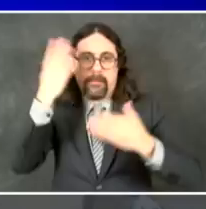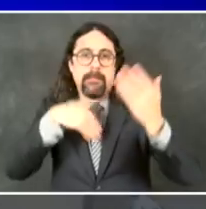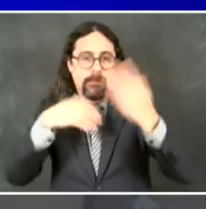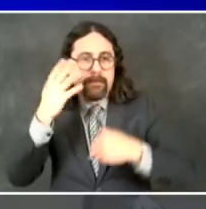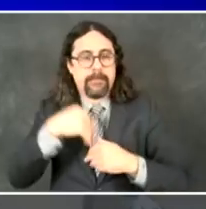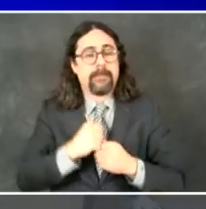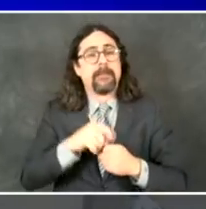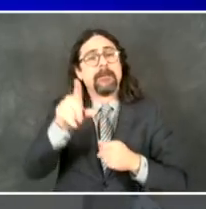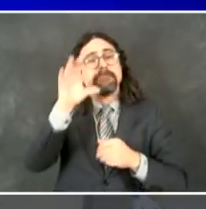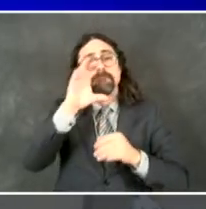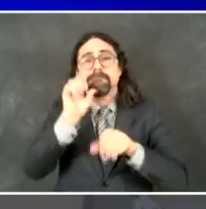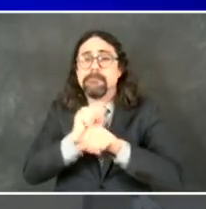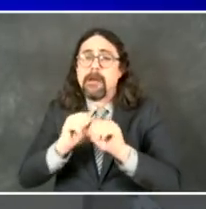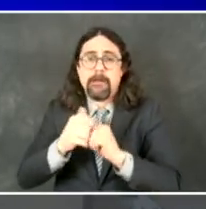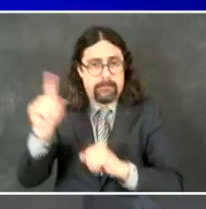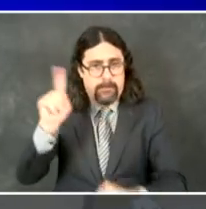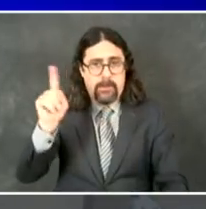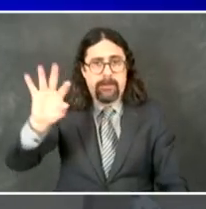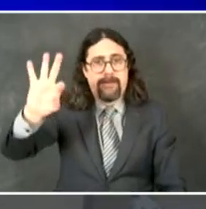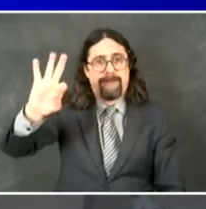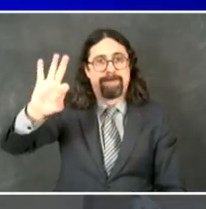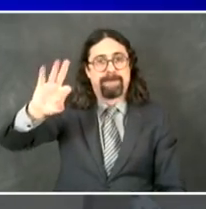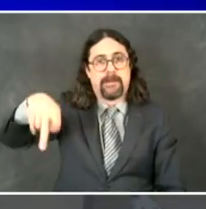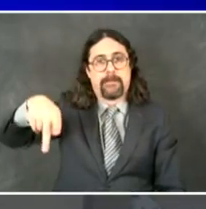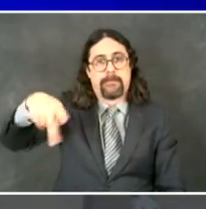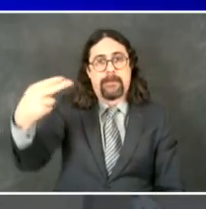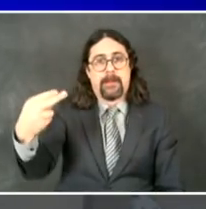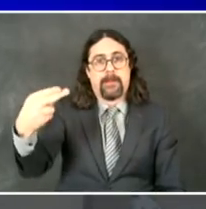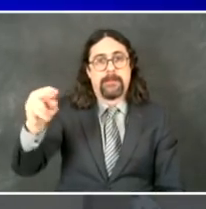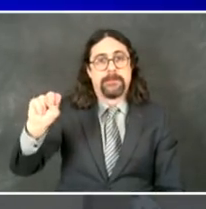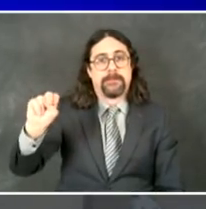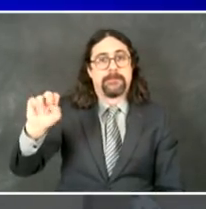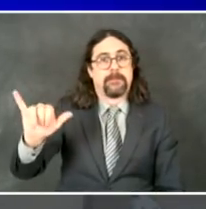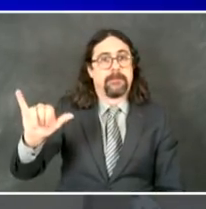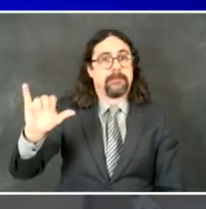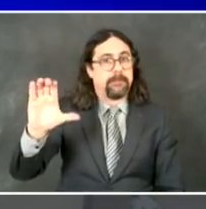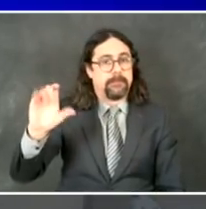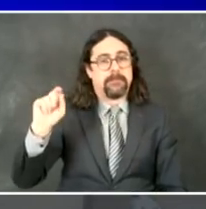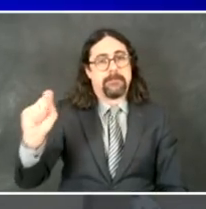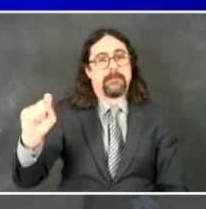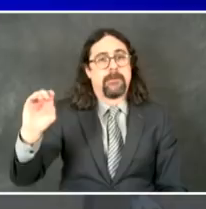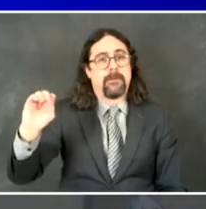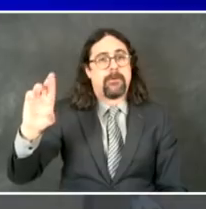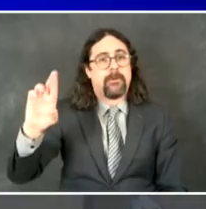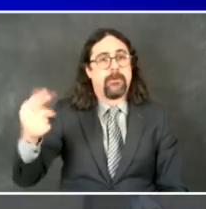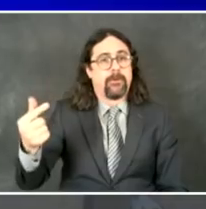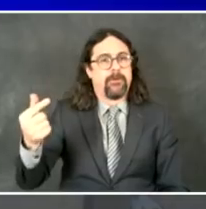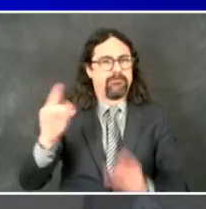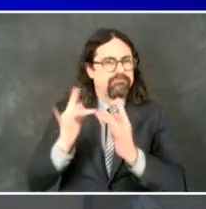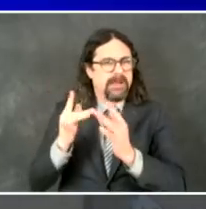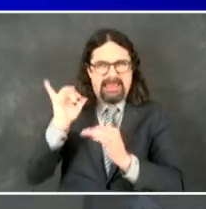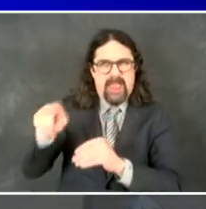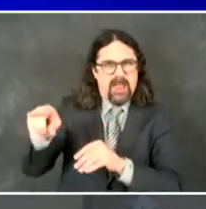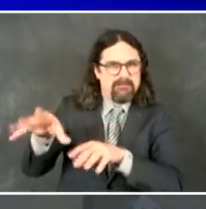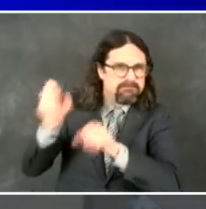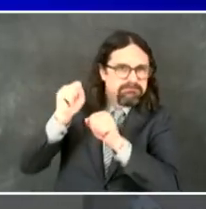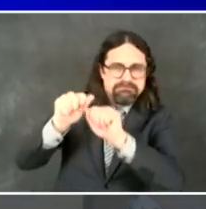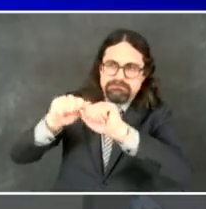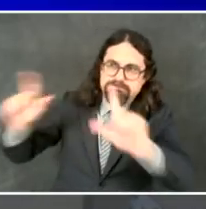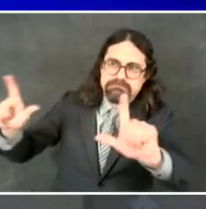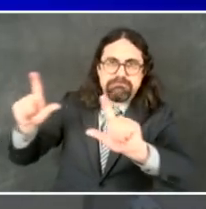fphnyc.org. Very, very important, please. We need you to come forward right away so we can get you into this battle and help save lives here in this